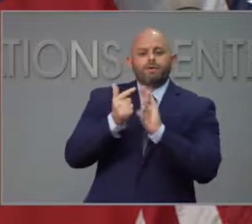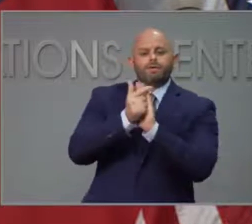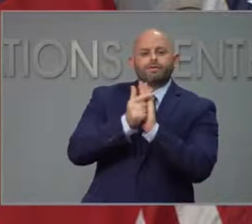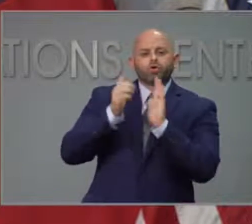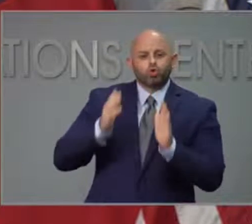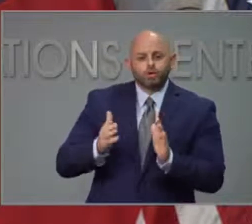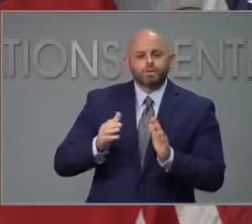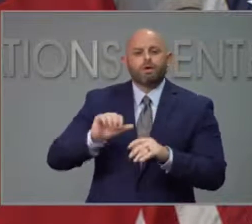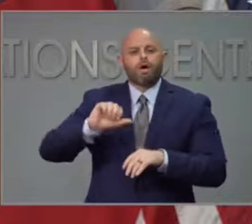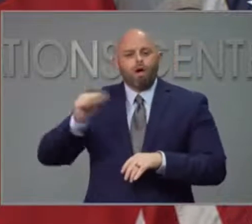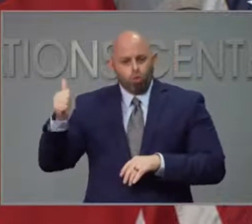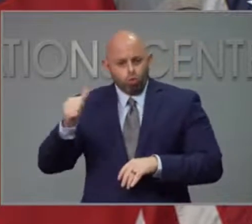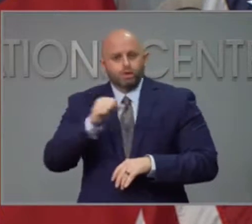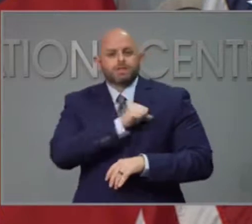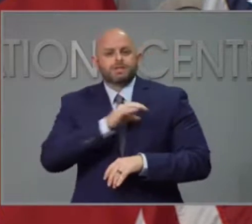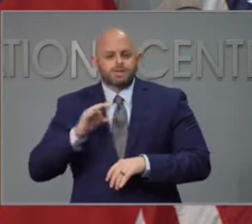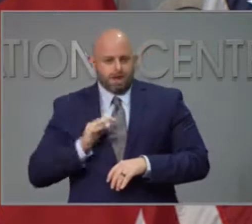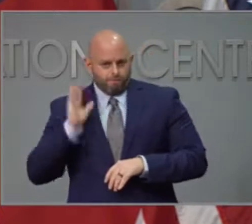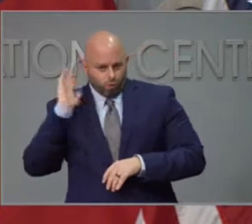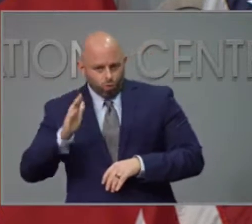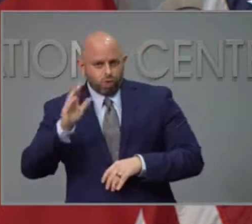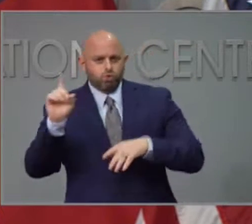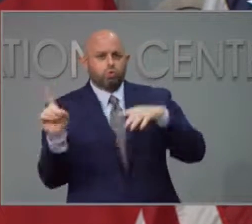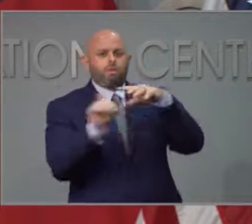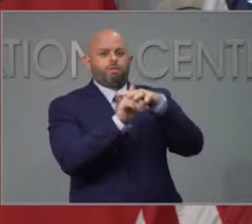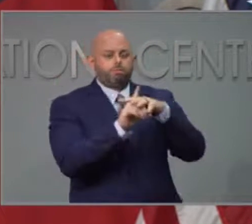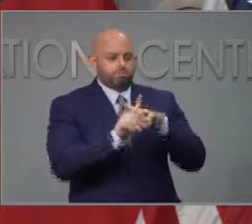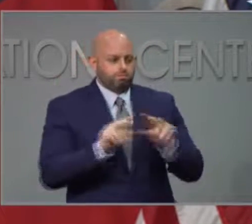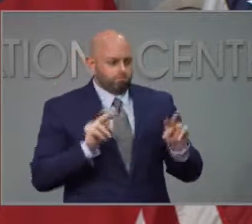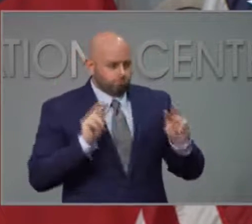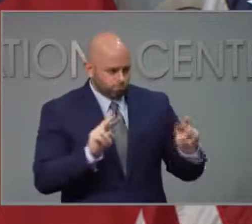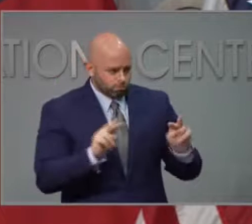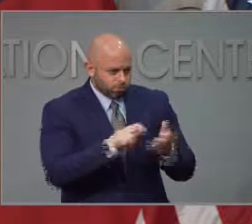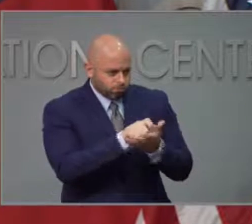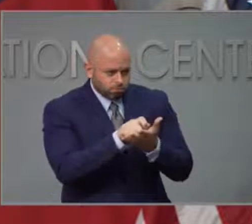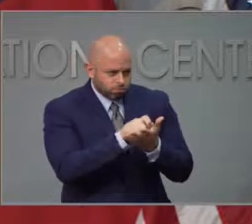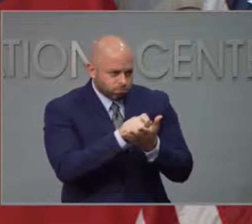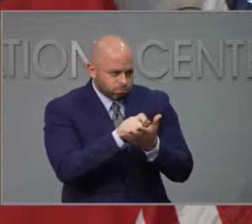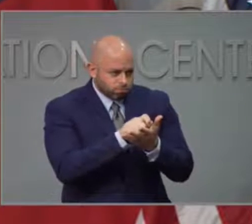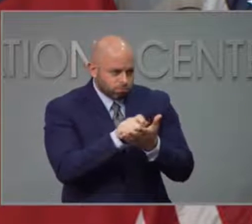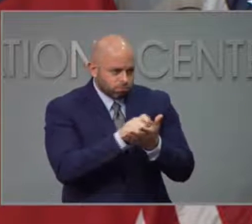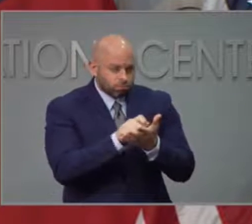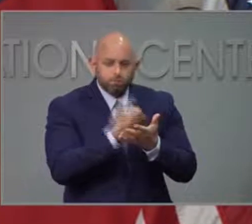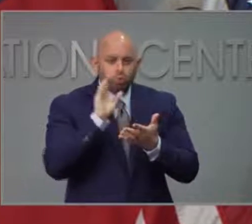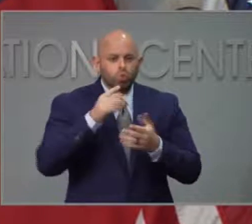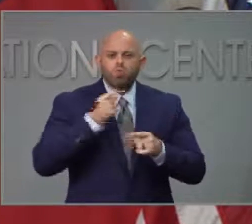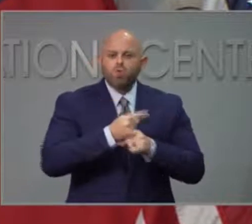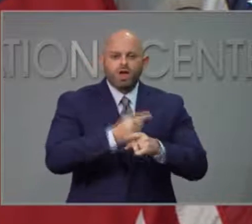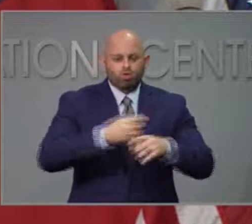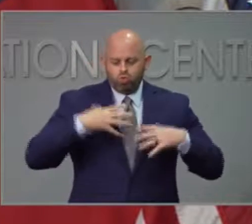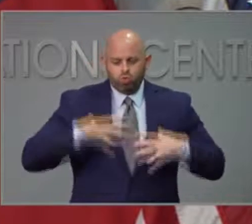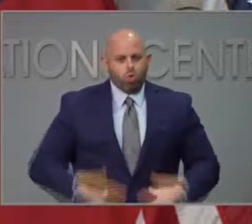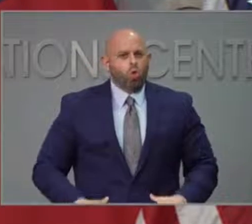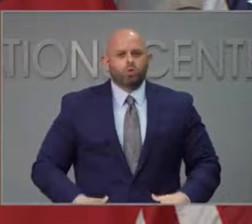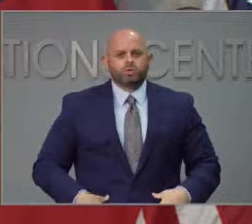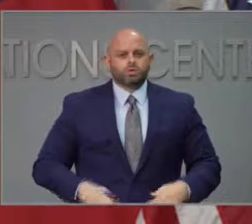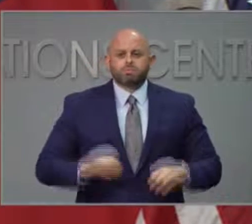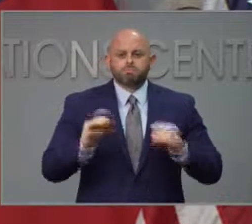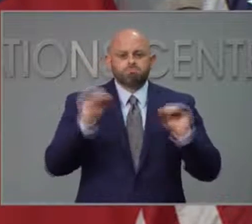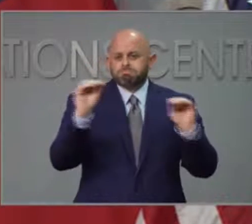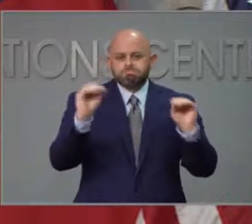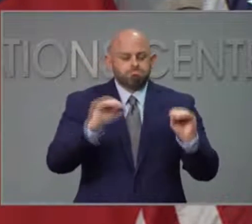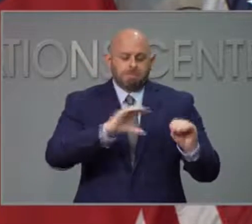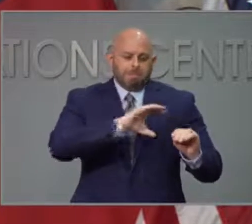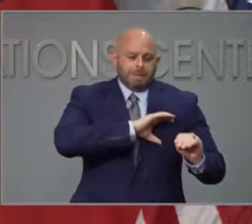legal staff will be the ones doing the monitoring, so those individuals will be in regular plain clothes, and they also informed